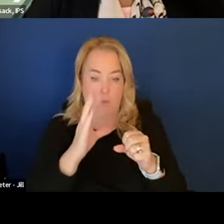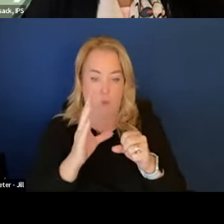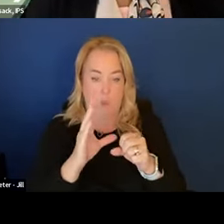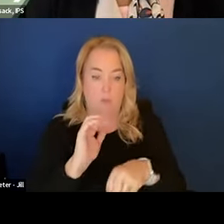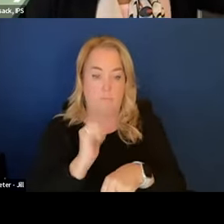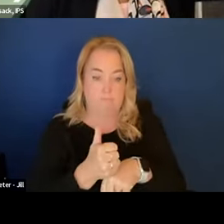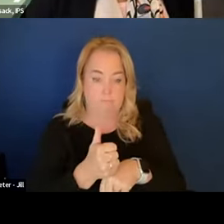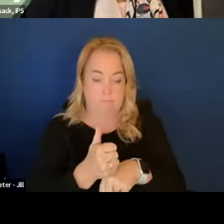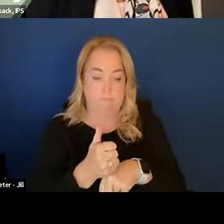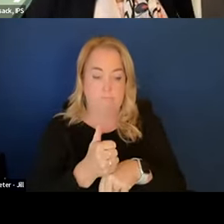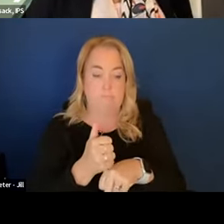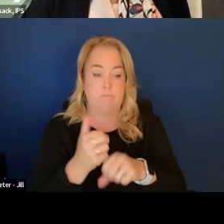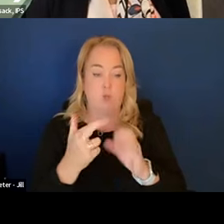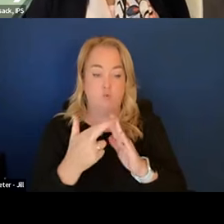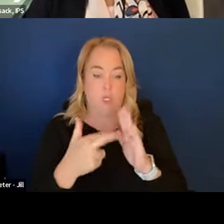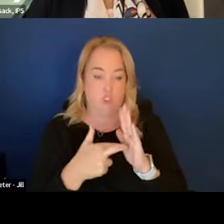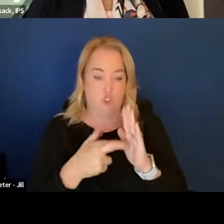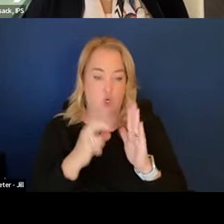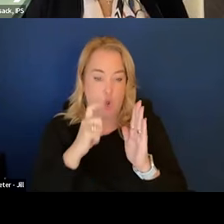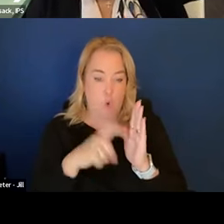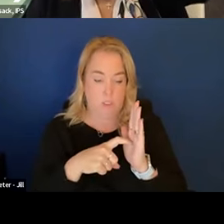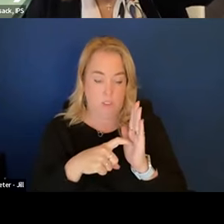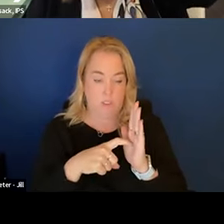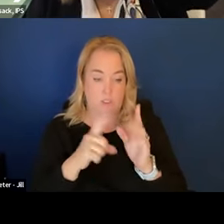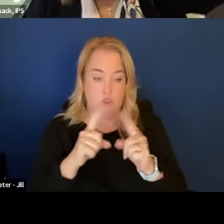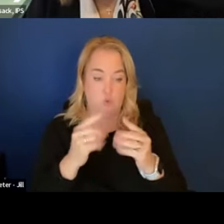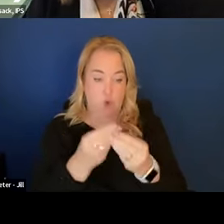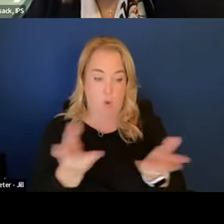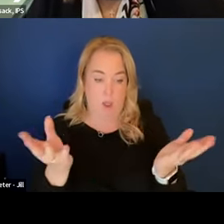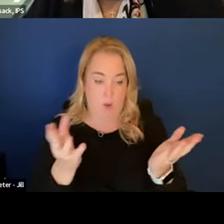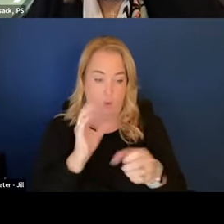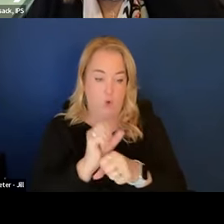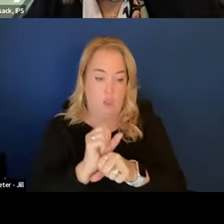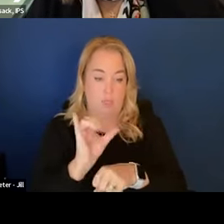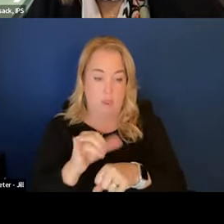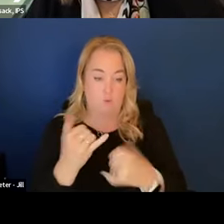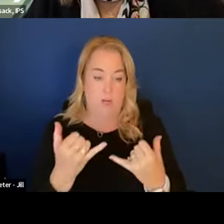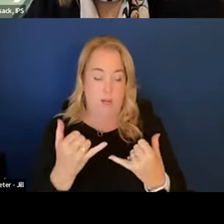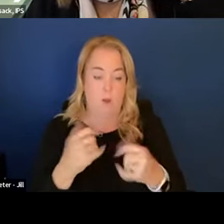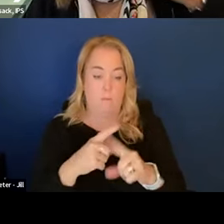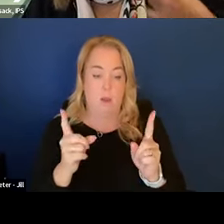a Federal Register notice to go out. So we're working on that right now. But